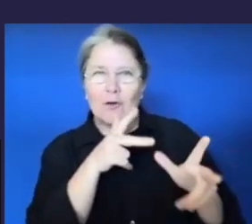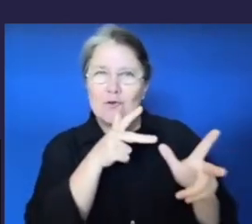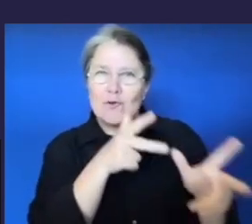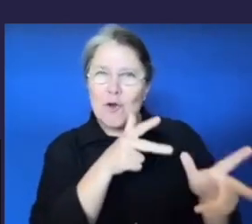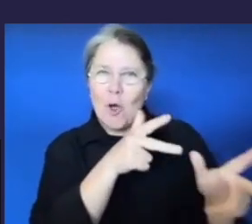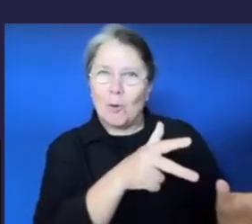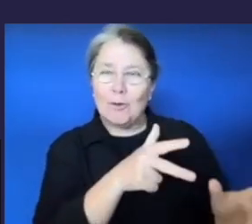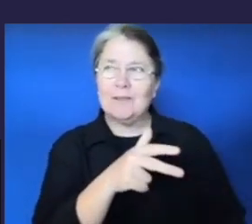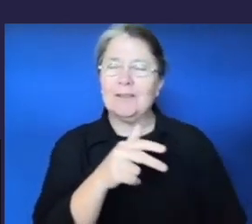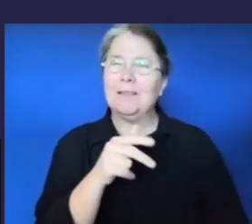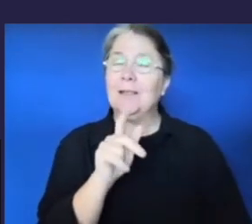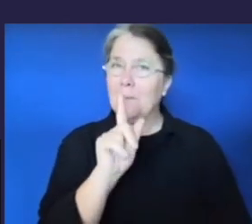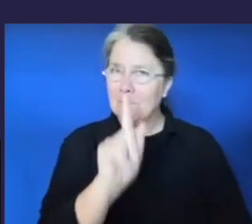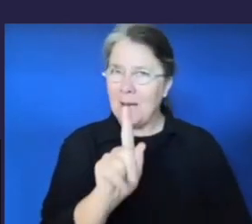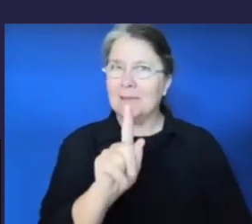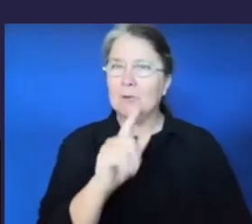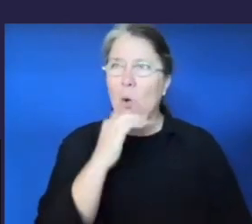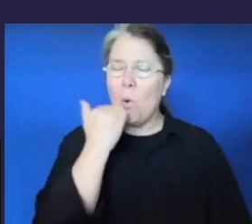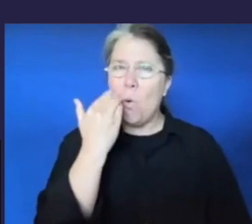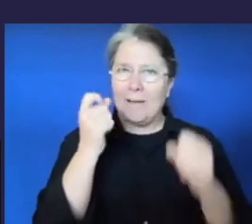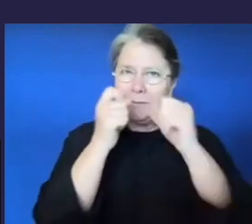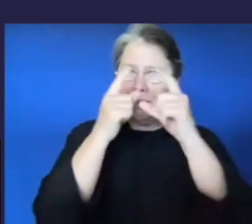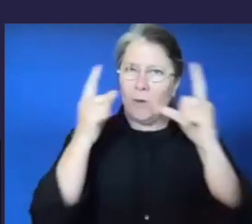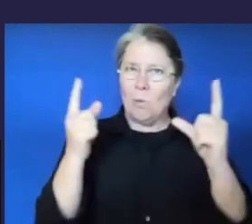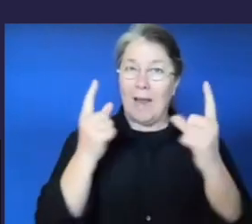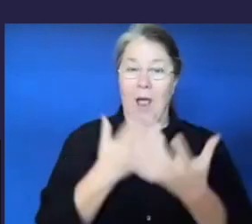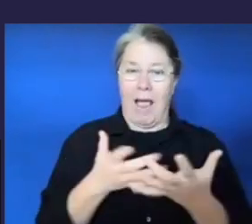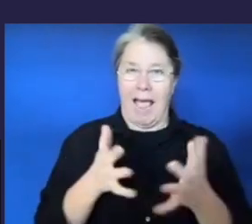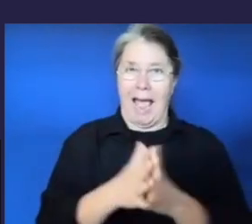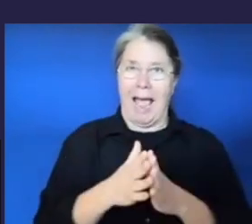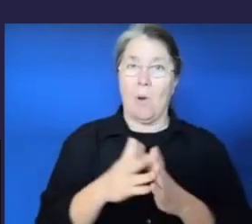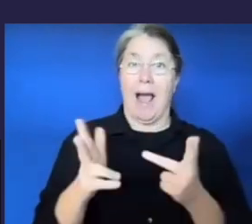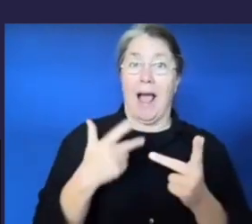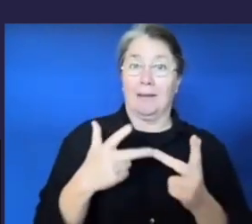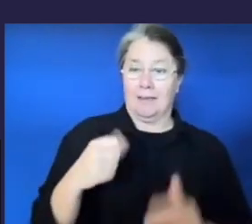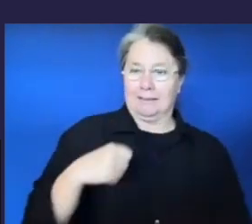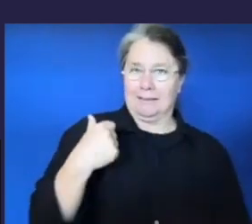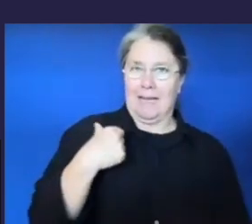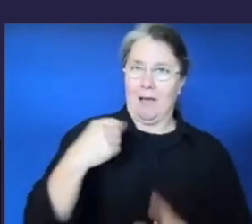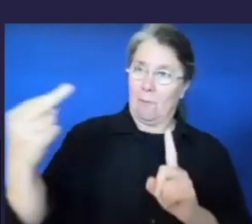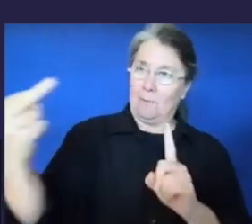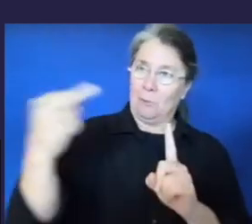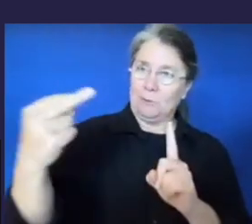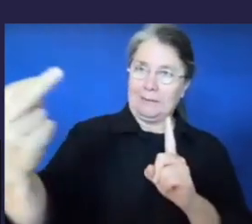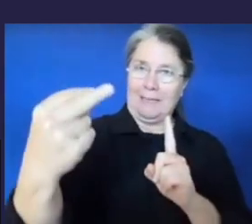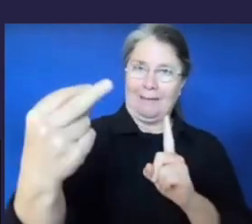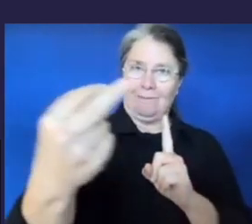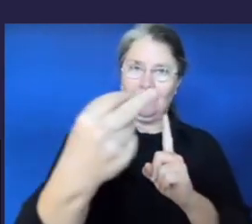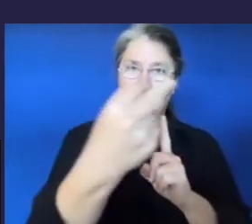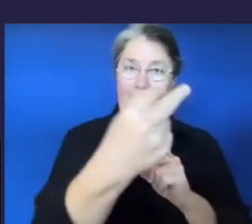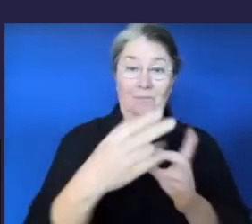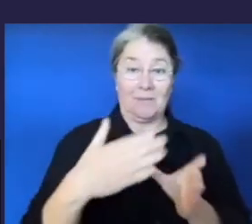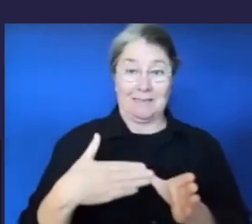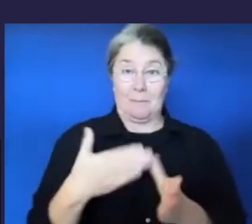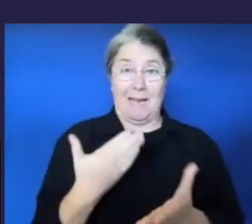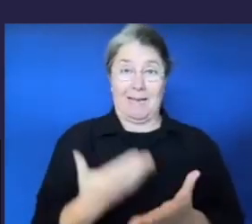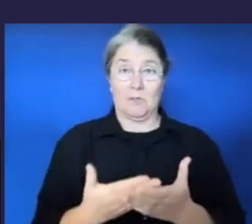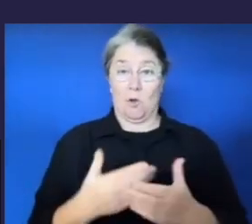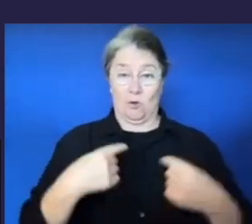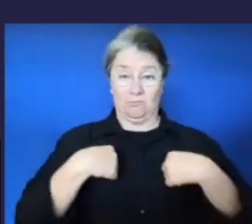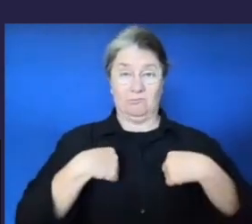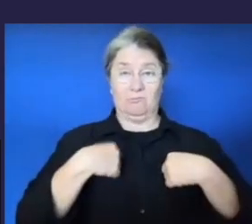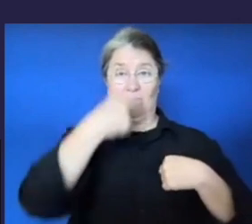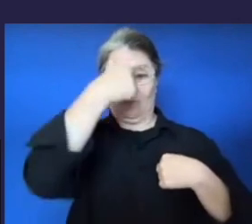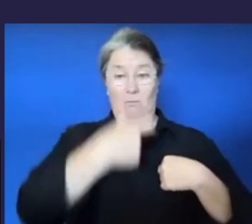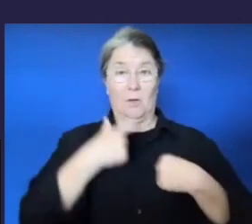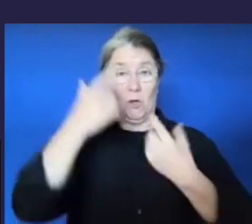be aware of the fact of how coworkers perceive the employee is largely determined by what the job coach does. To begin with, the role of